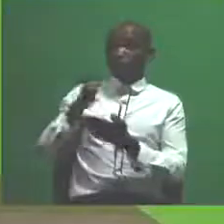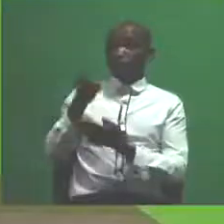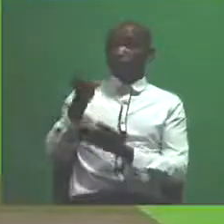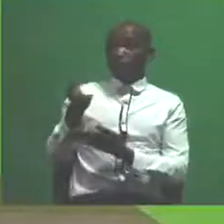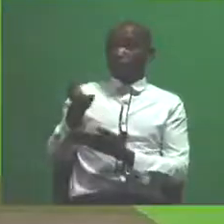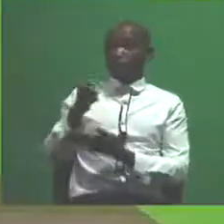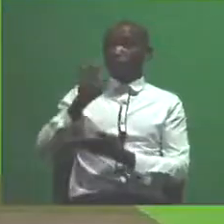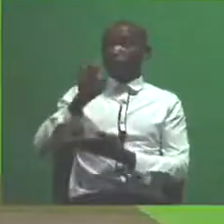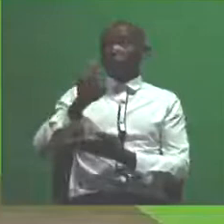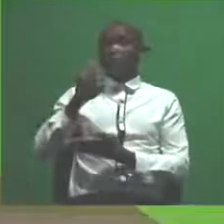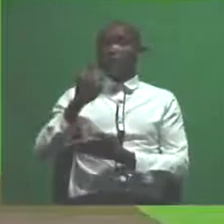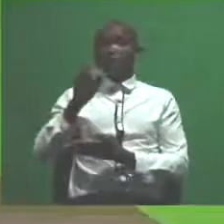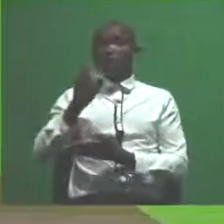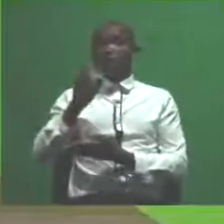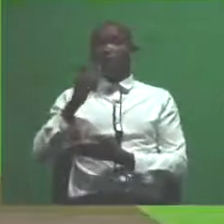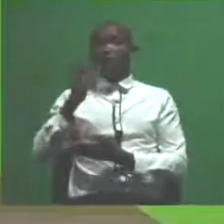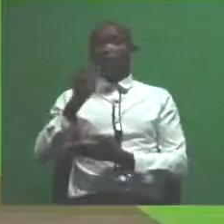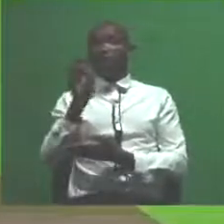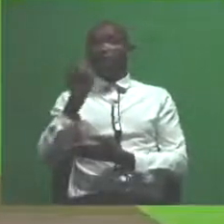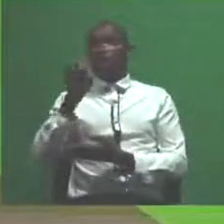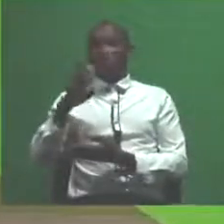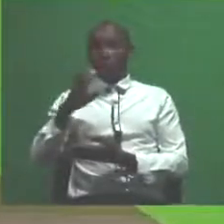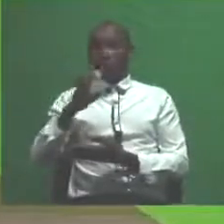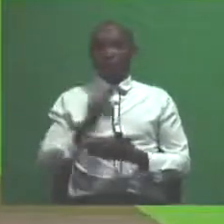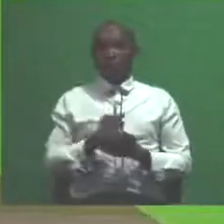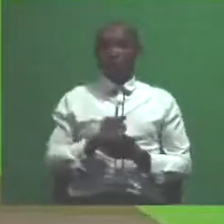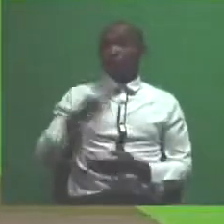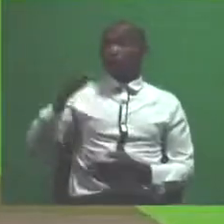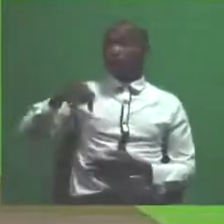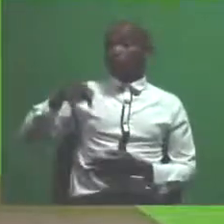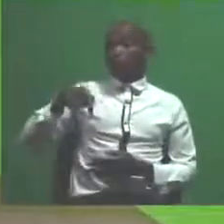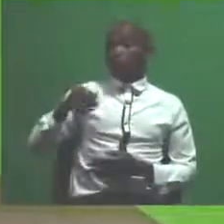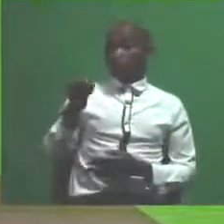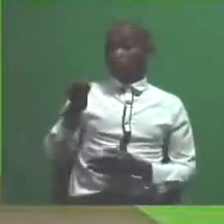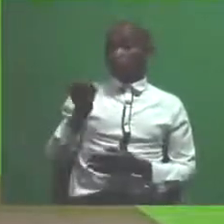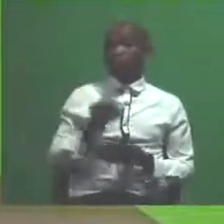exothermic and endothermic. Here,